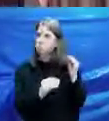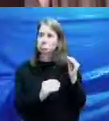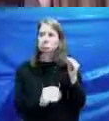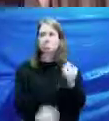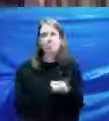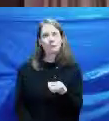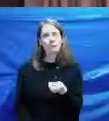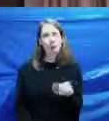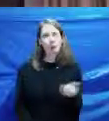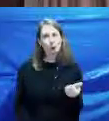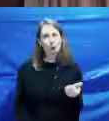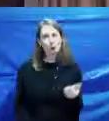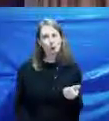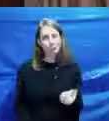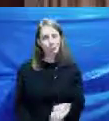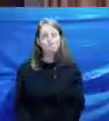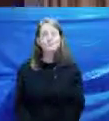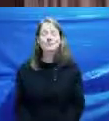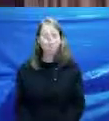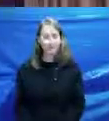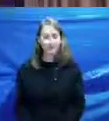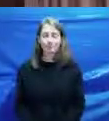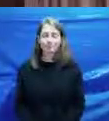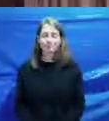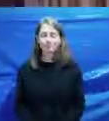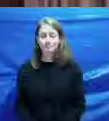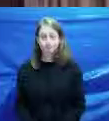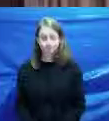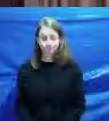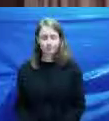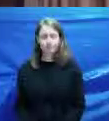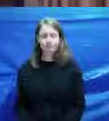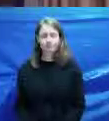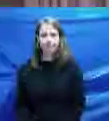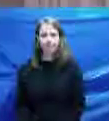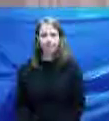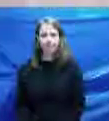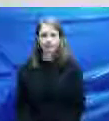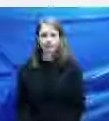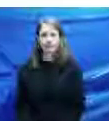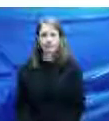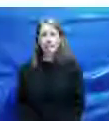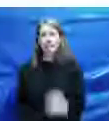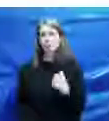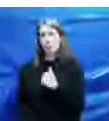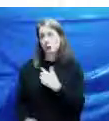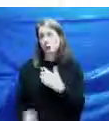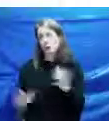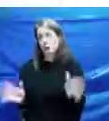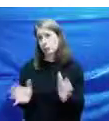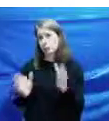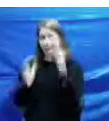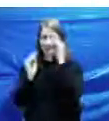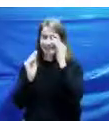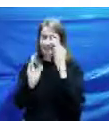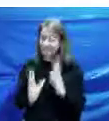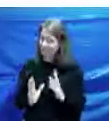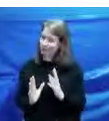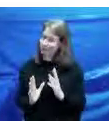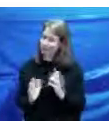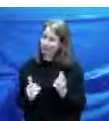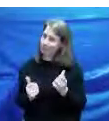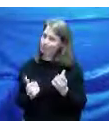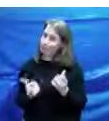thinking about moving forward with the Common Core. The second is that, as I mentioned, we have all these